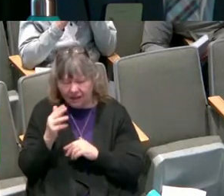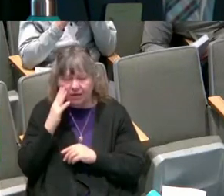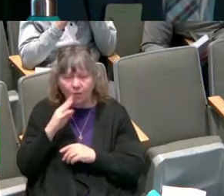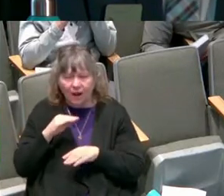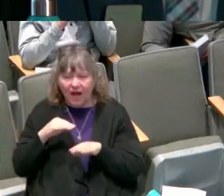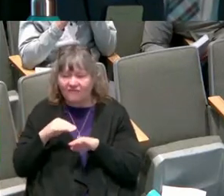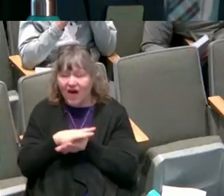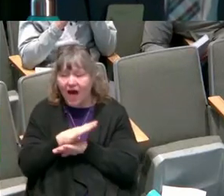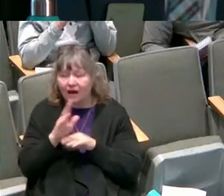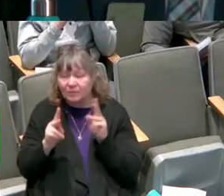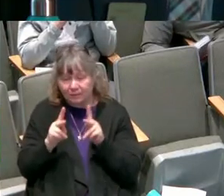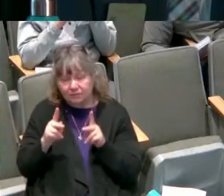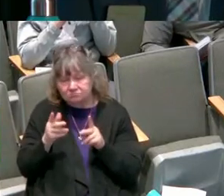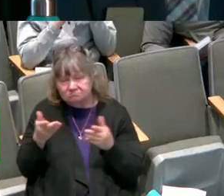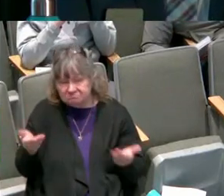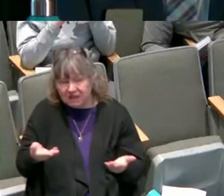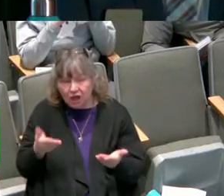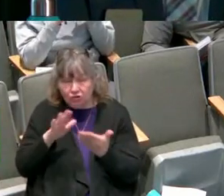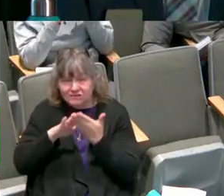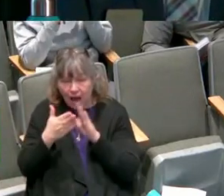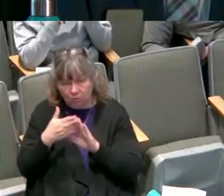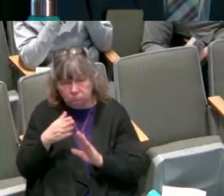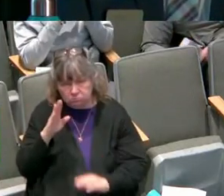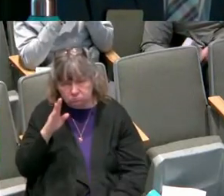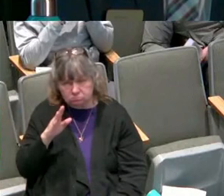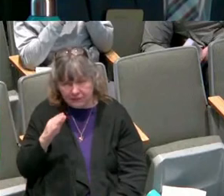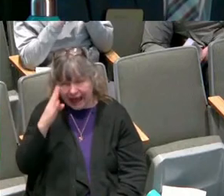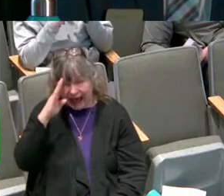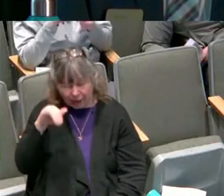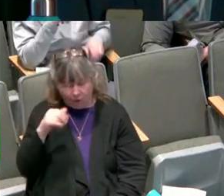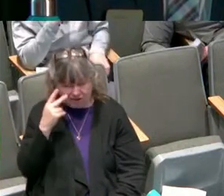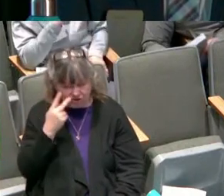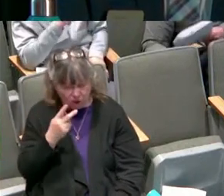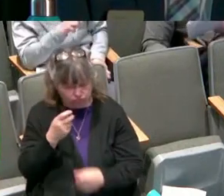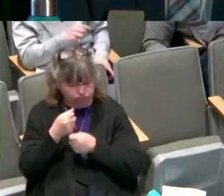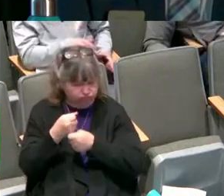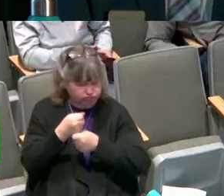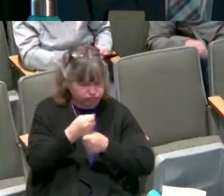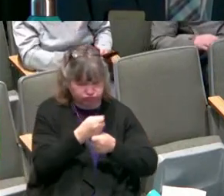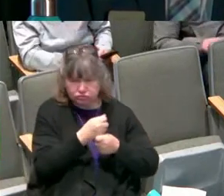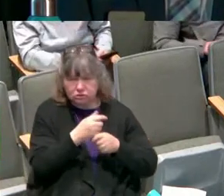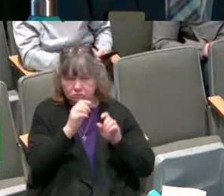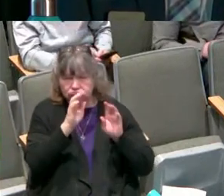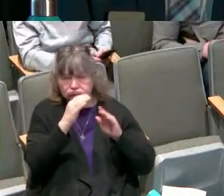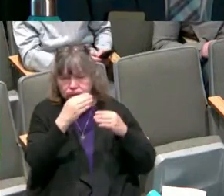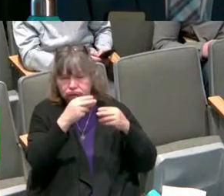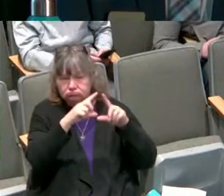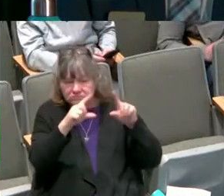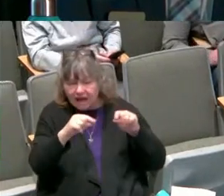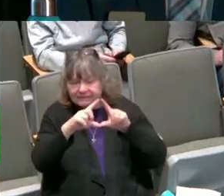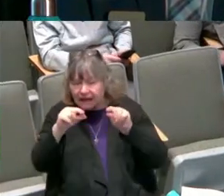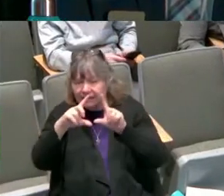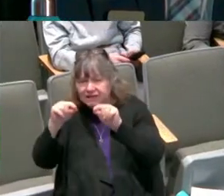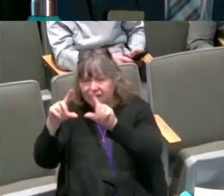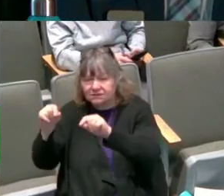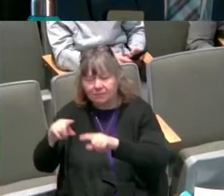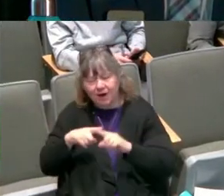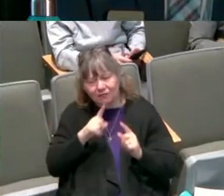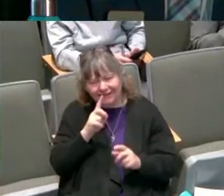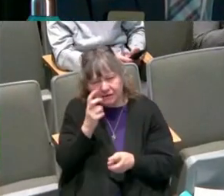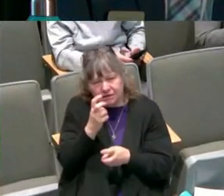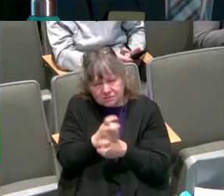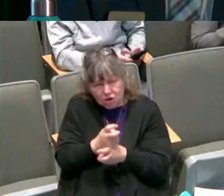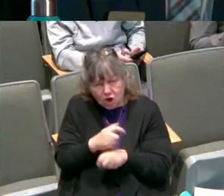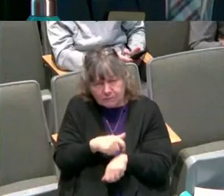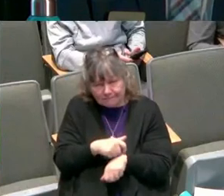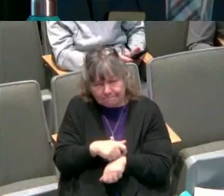folks in this town and it's it's certainly a difficult time